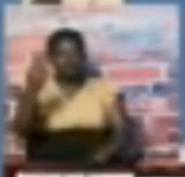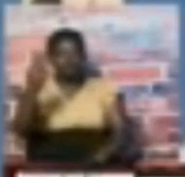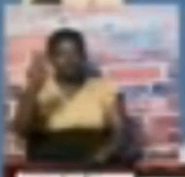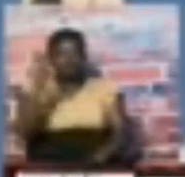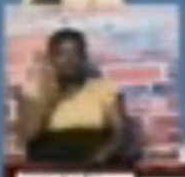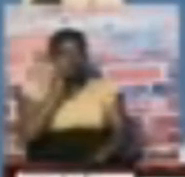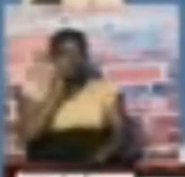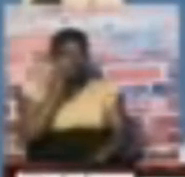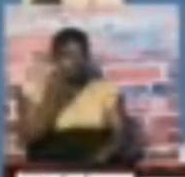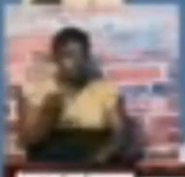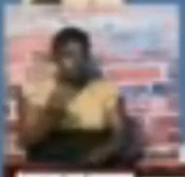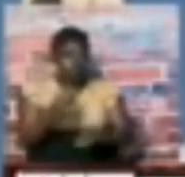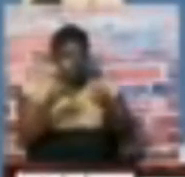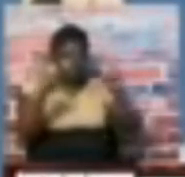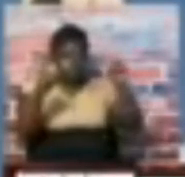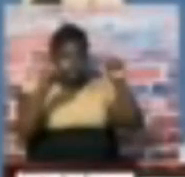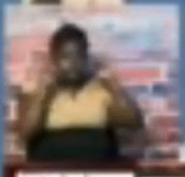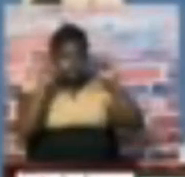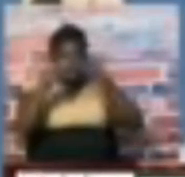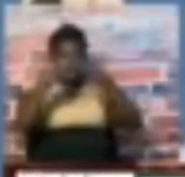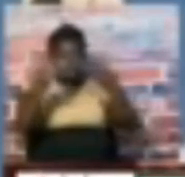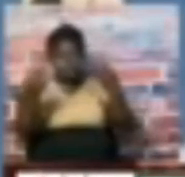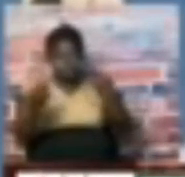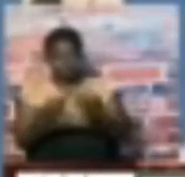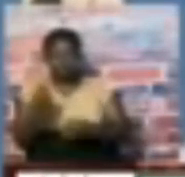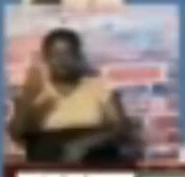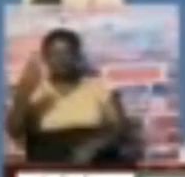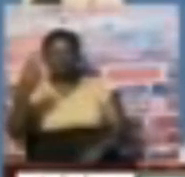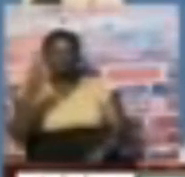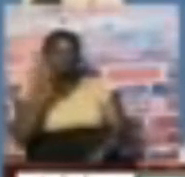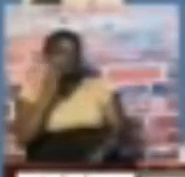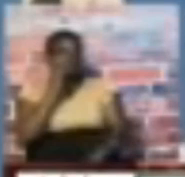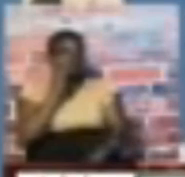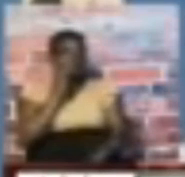Nazarene Family Makere, 2 million shillings.